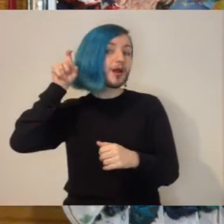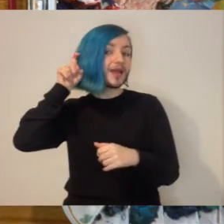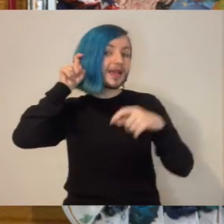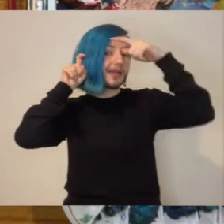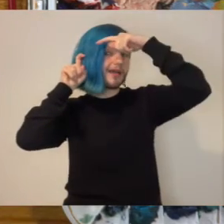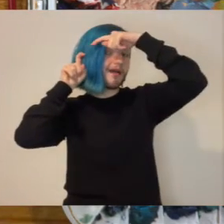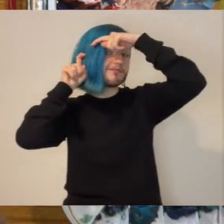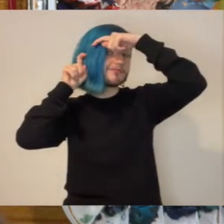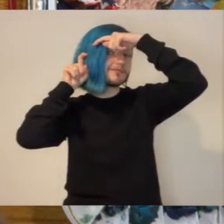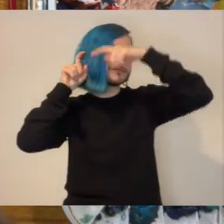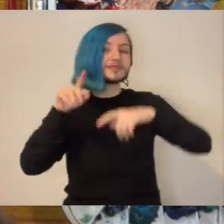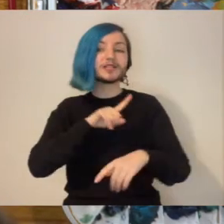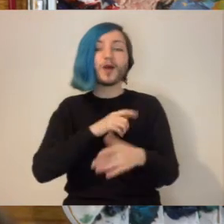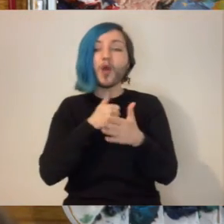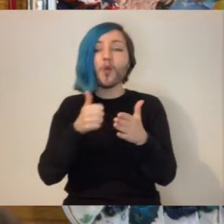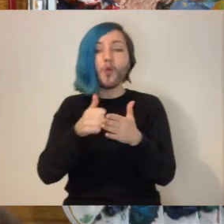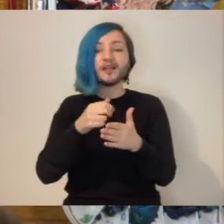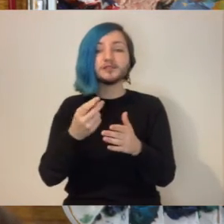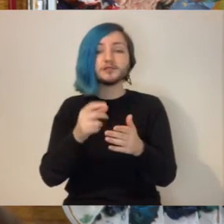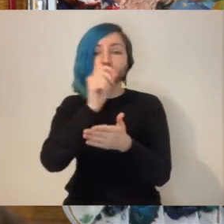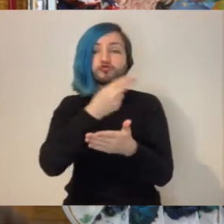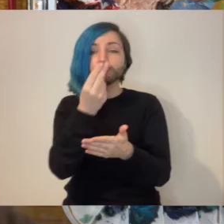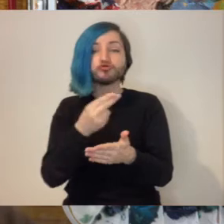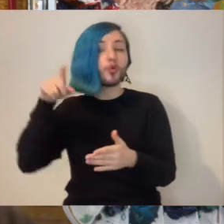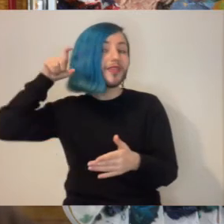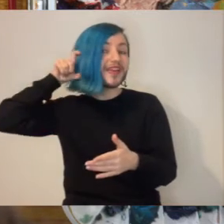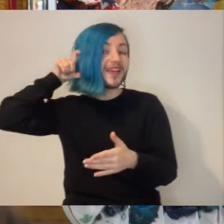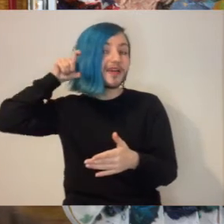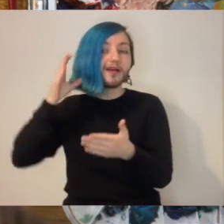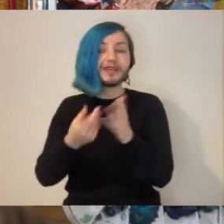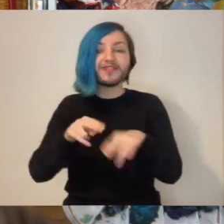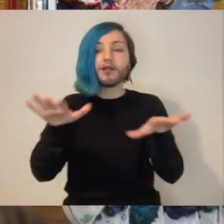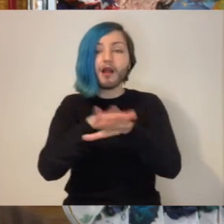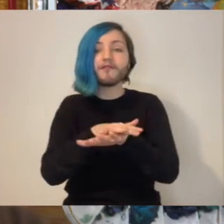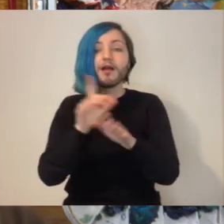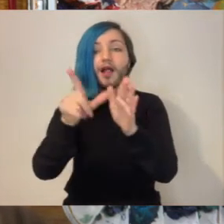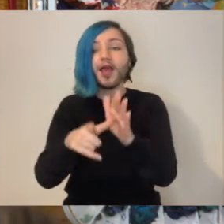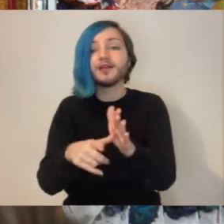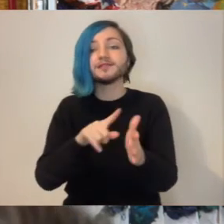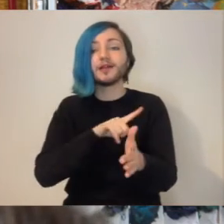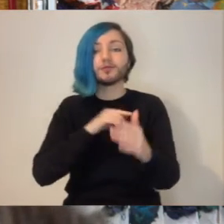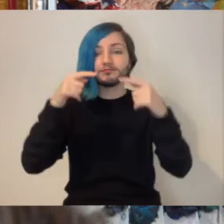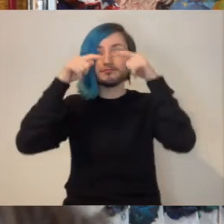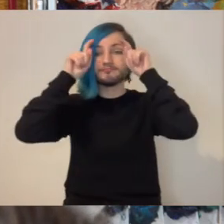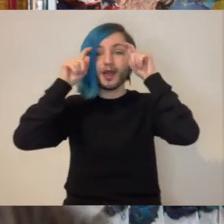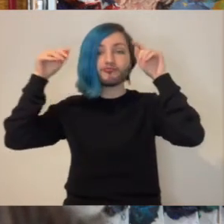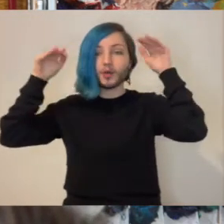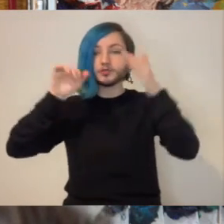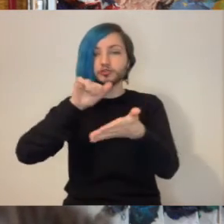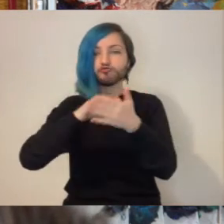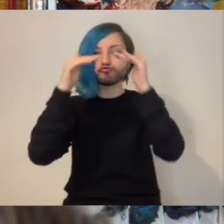Always come at the top of the ear. That's why I always draw the ear in, even if I cover it up later. And putting